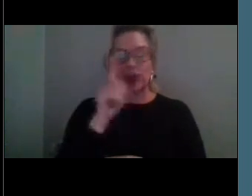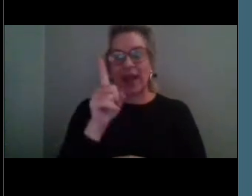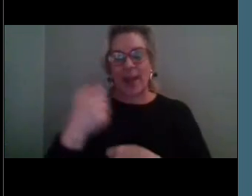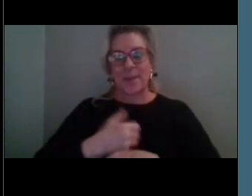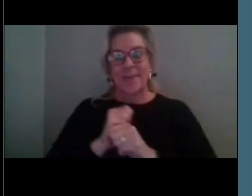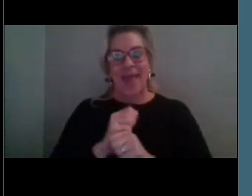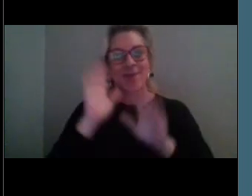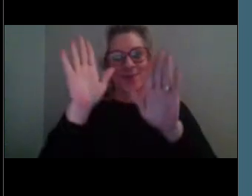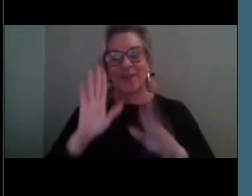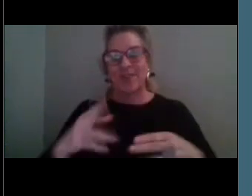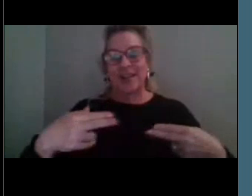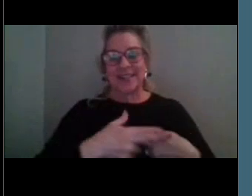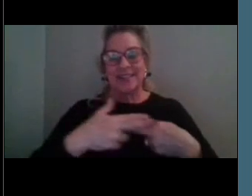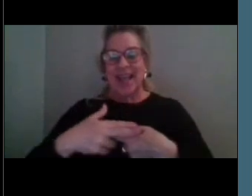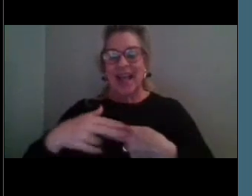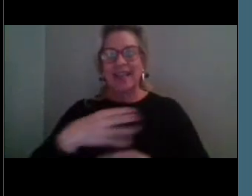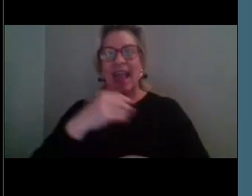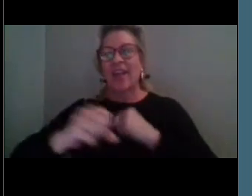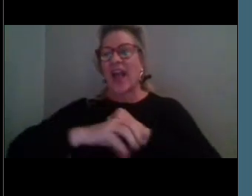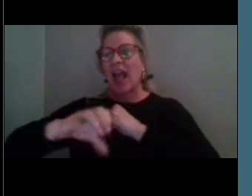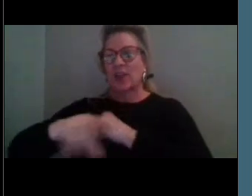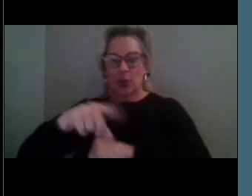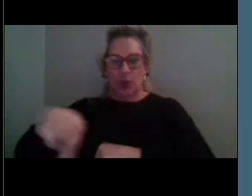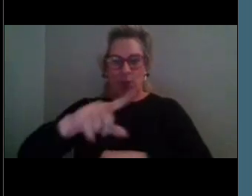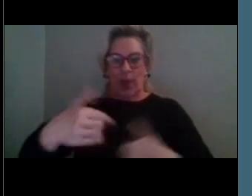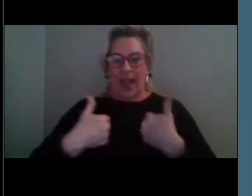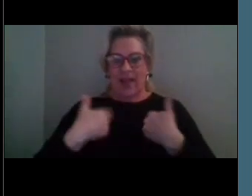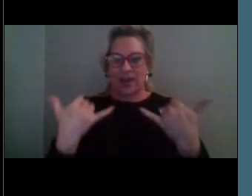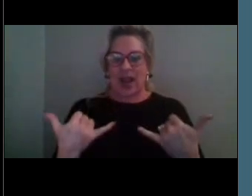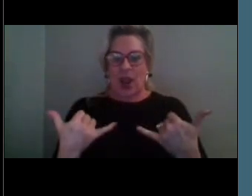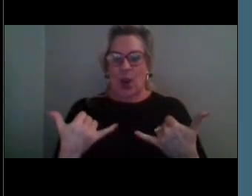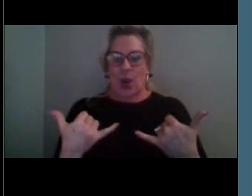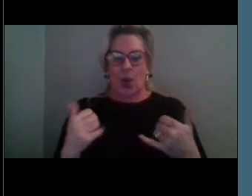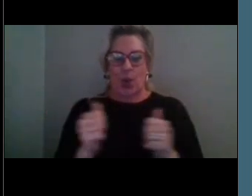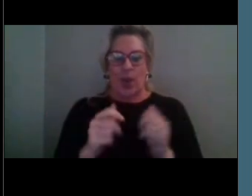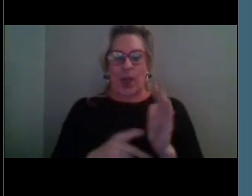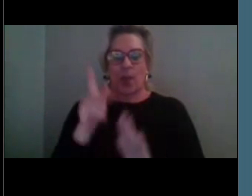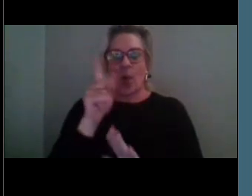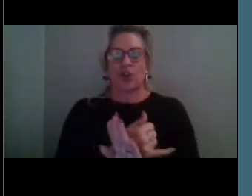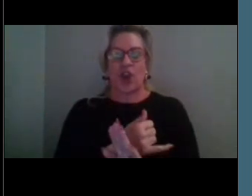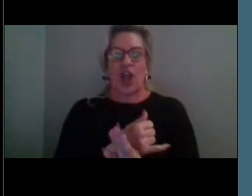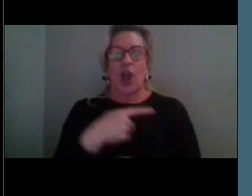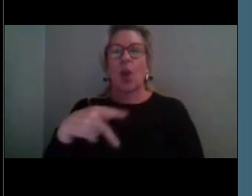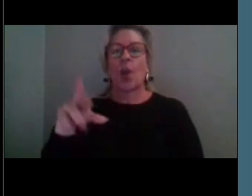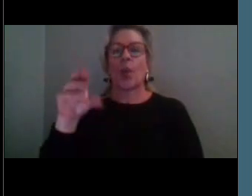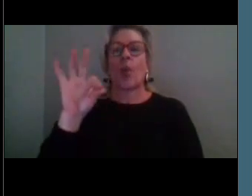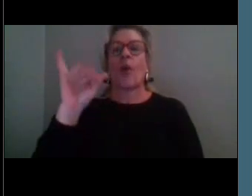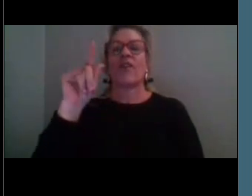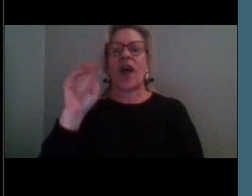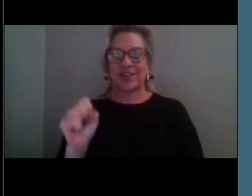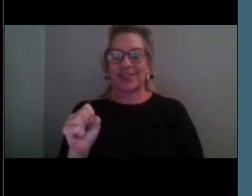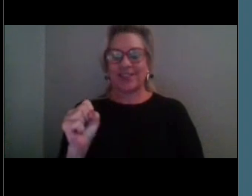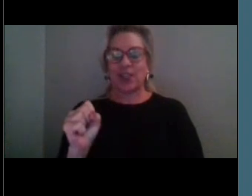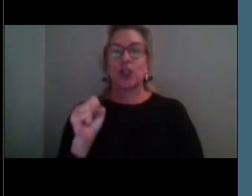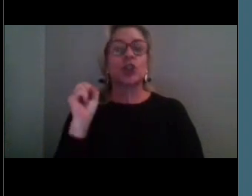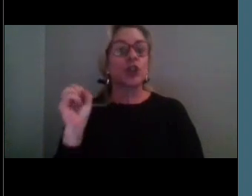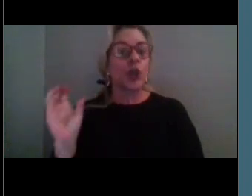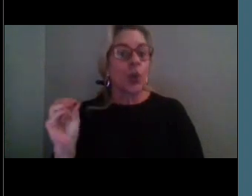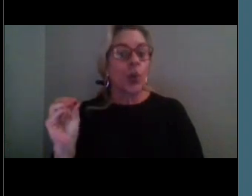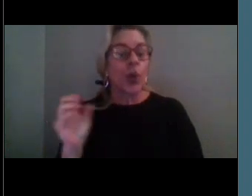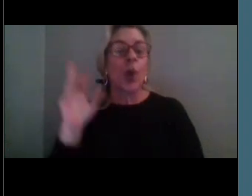those handouts that you have that with the project profiles. Okay, so